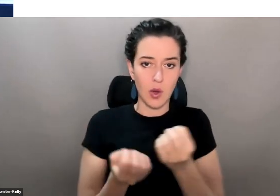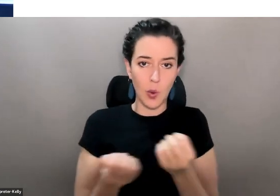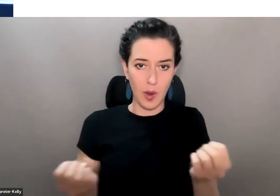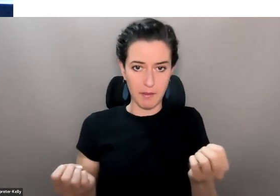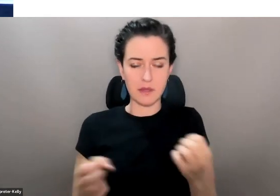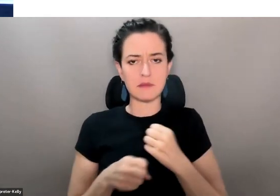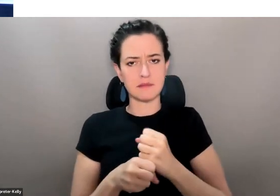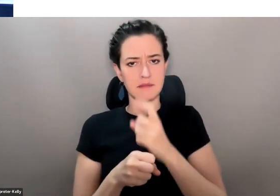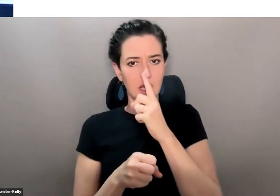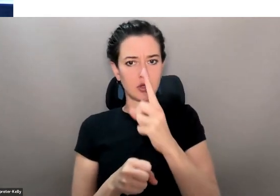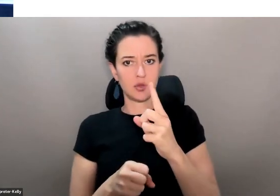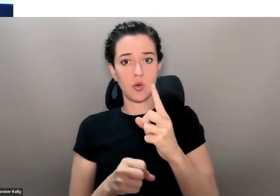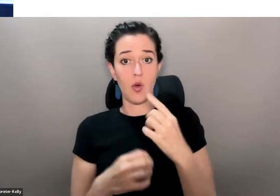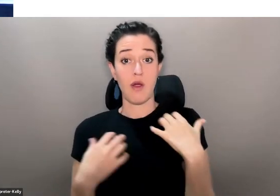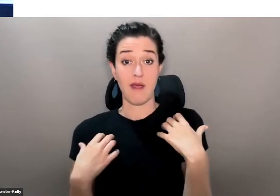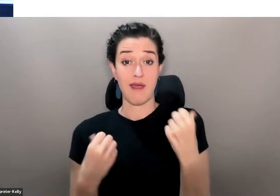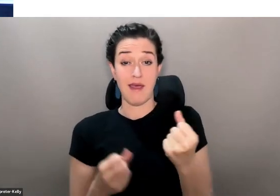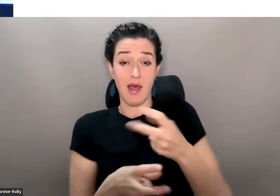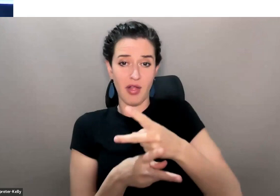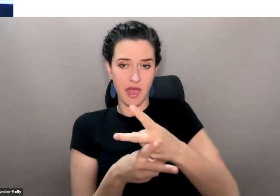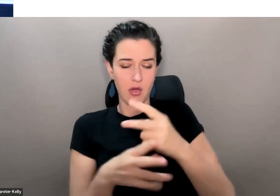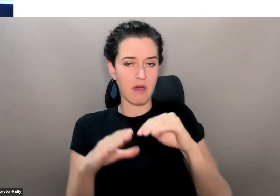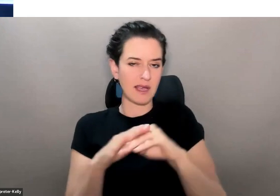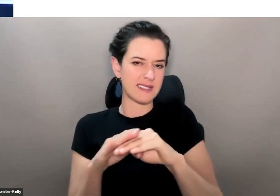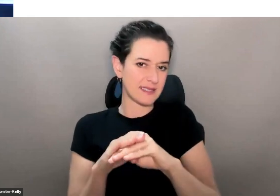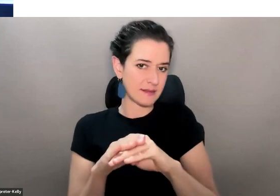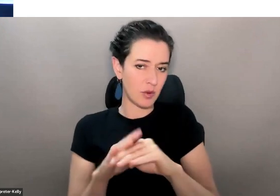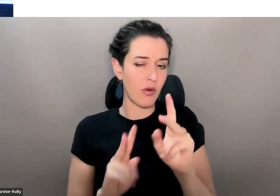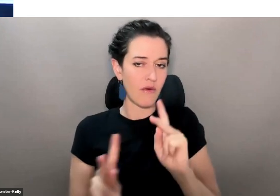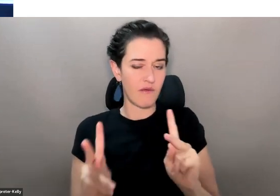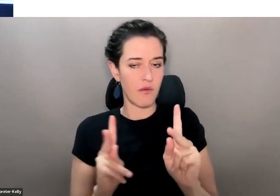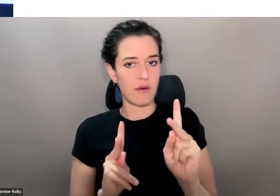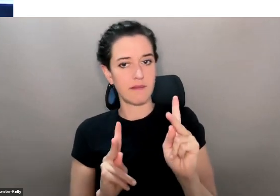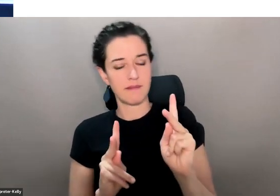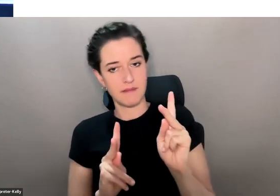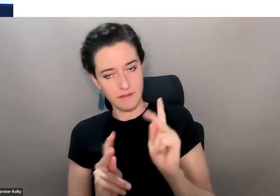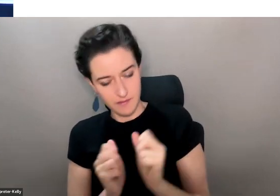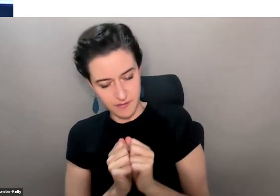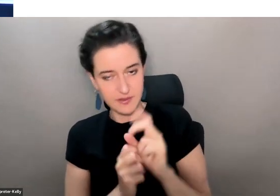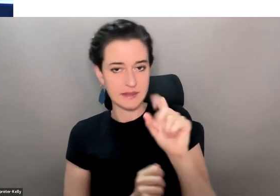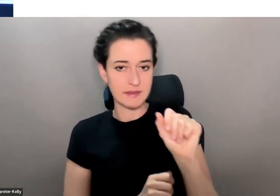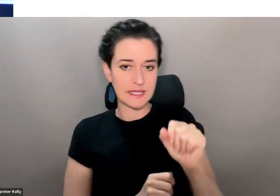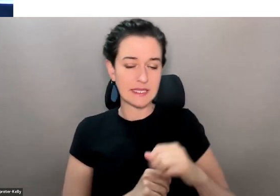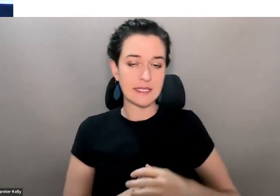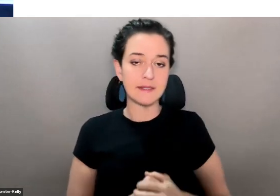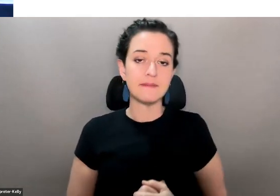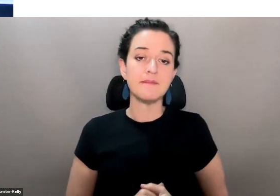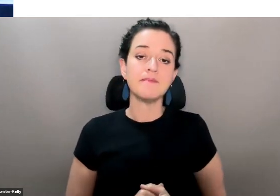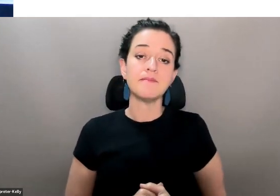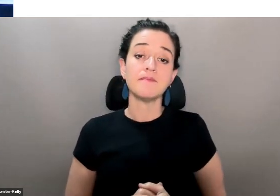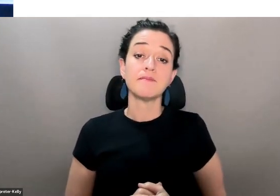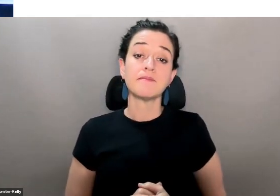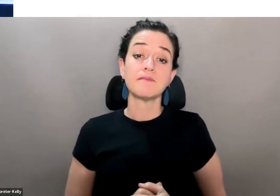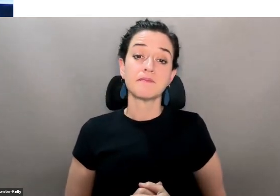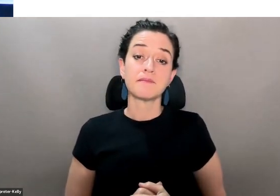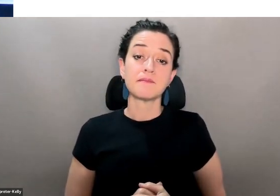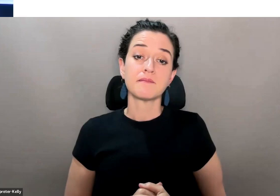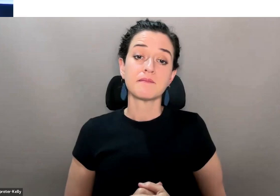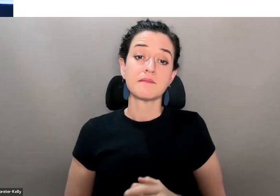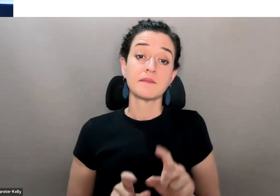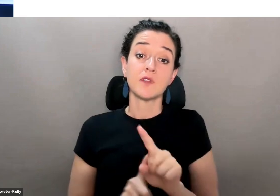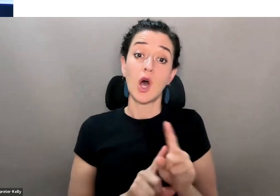more accessible for people with disabilities. The rule also discriminates the discriminatory use of quality of